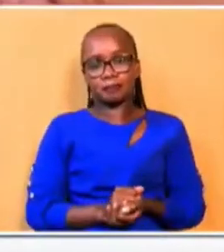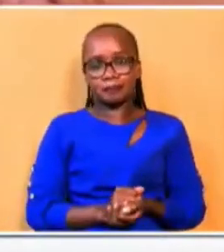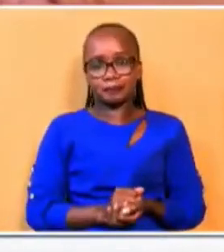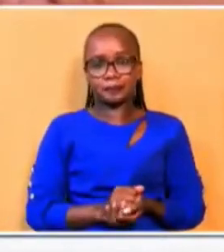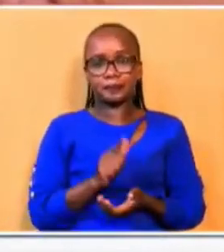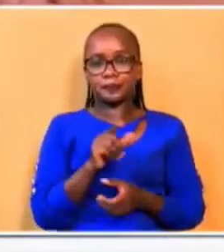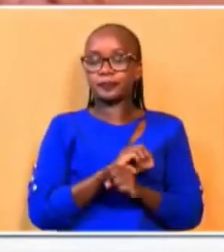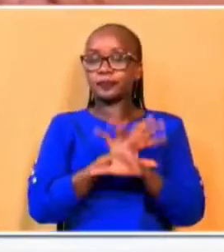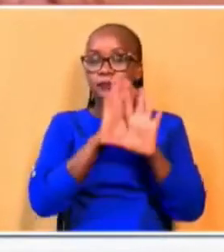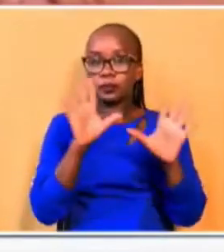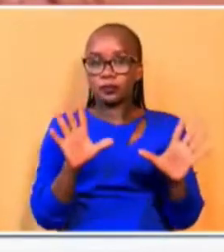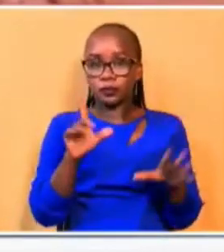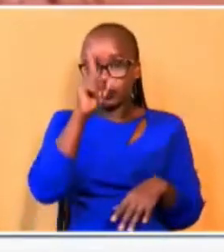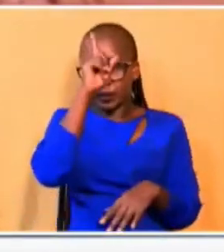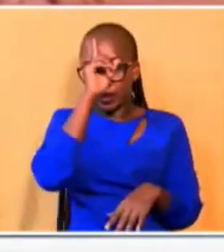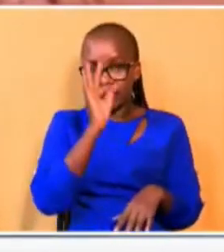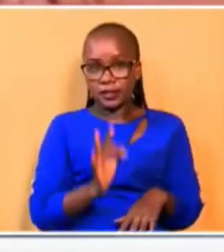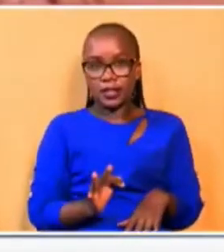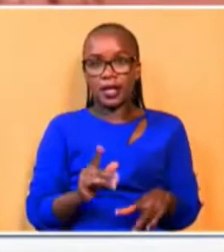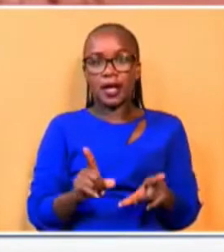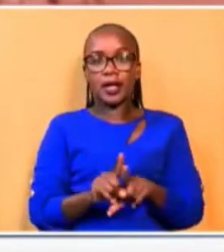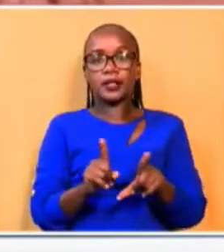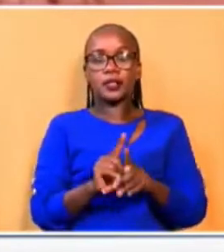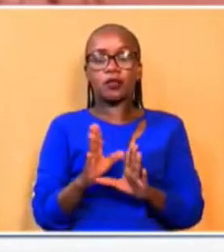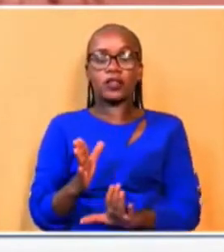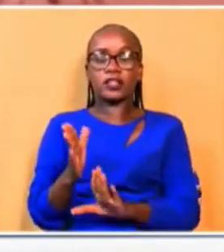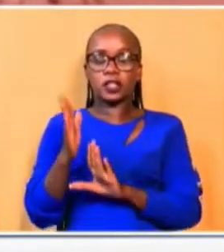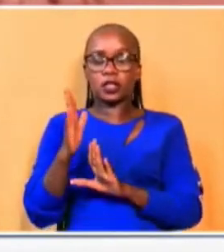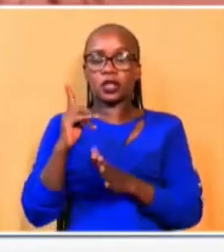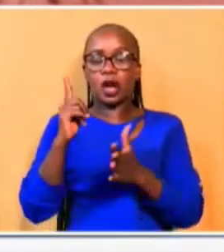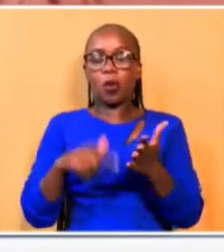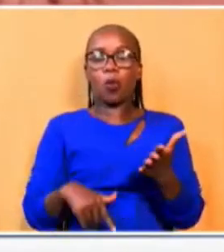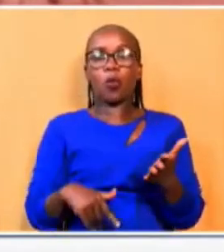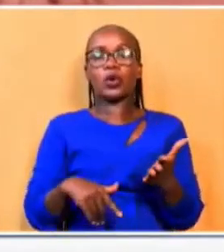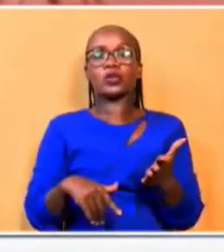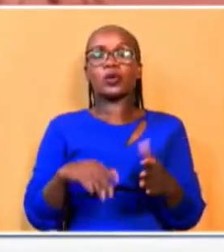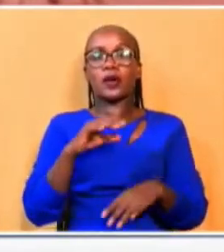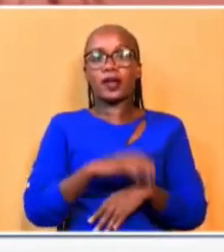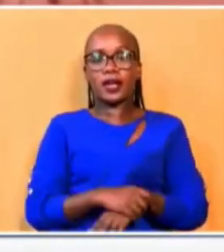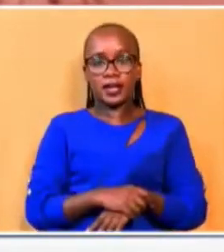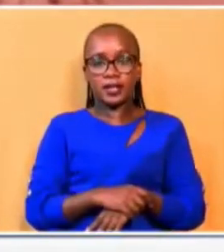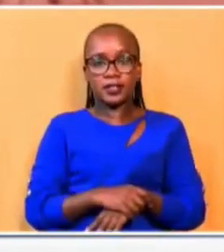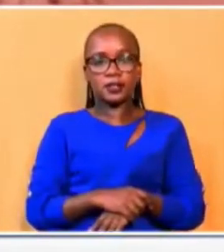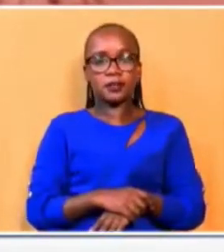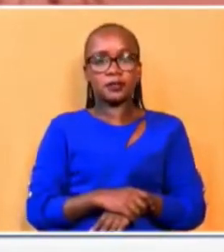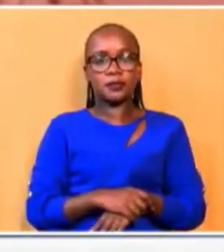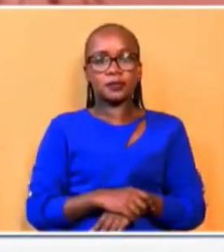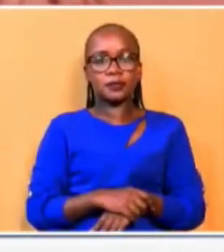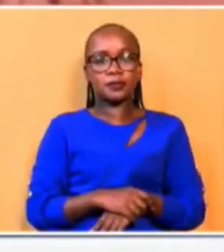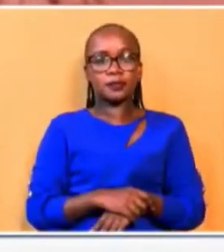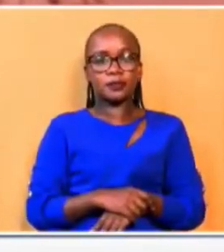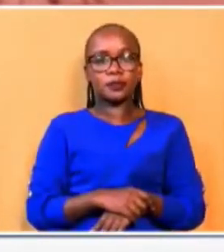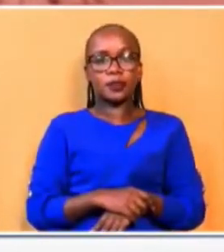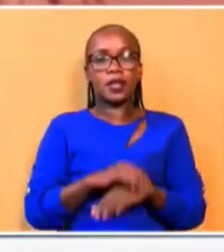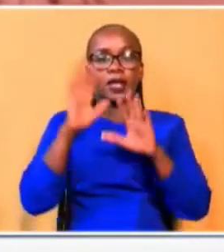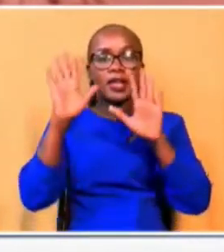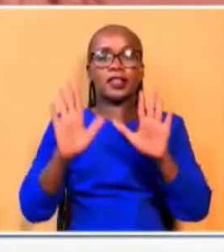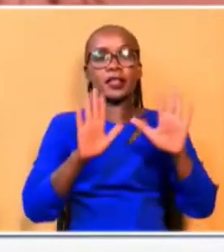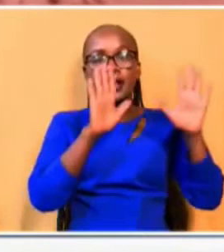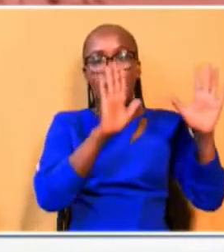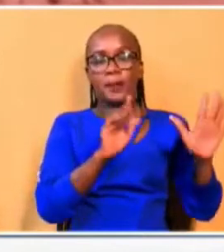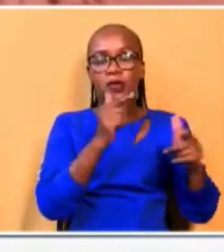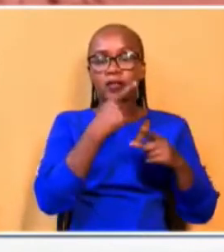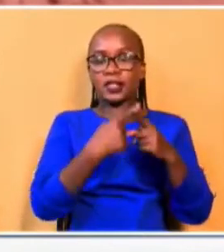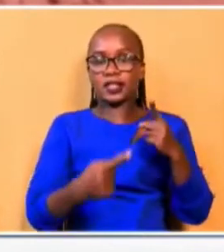very openly and sincerely to you as the committee in charge of security, what we have picked up that is going to be a danger in this year's campaign process and